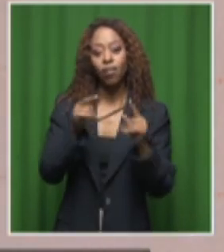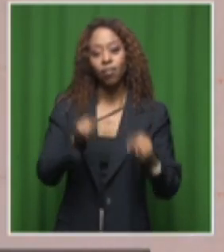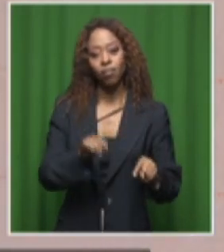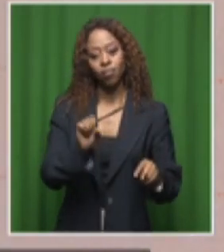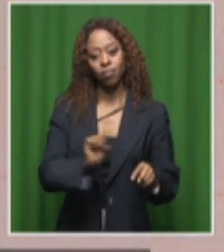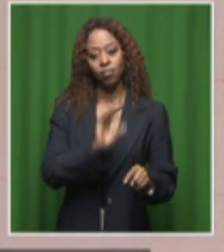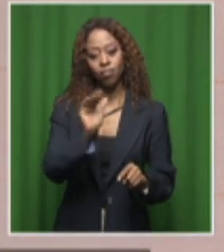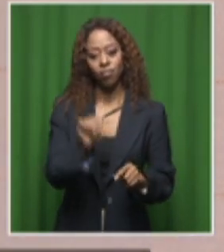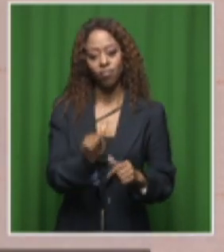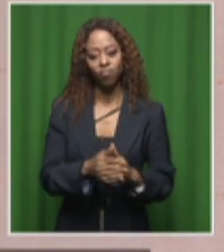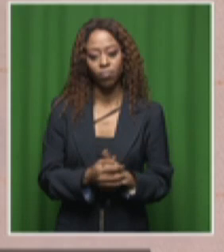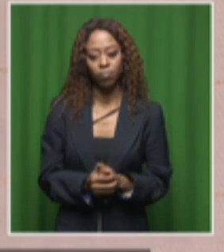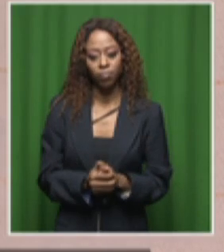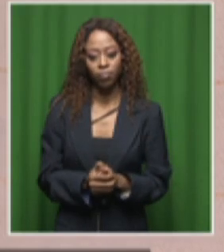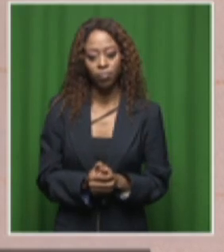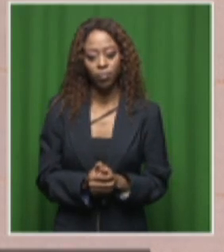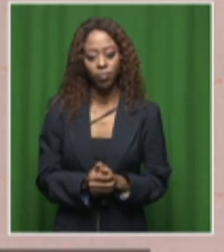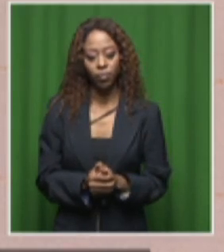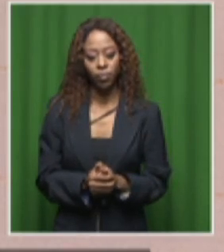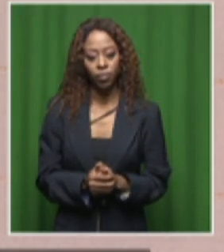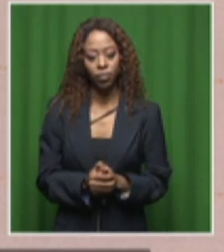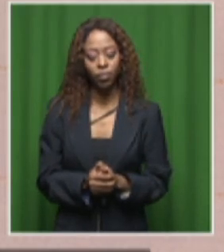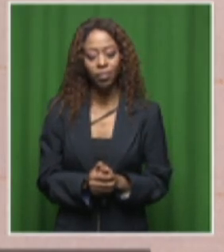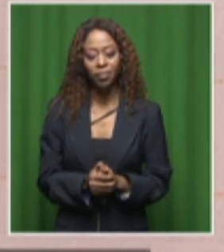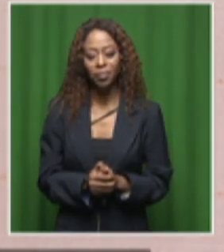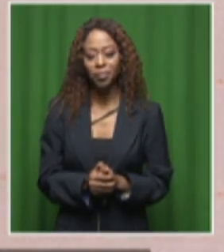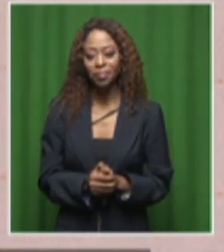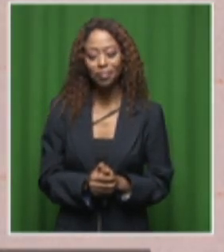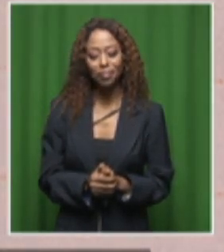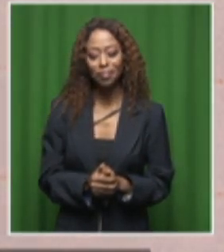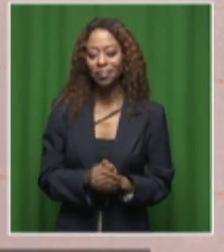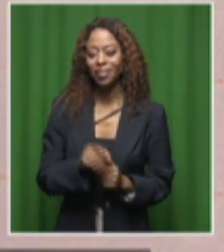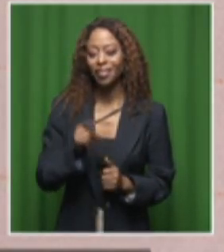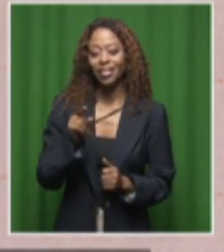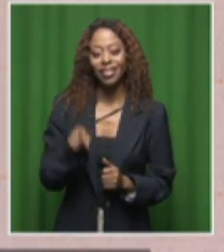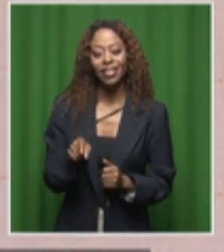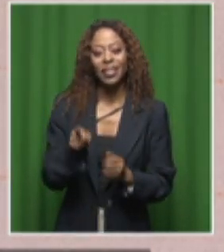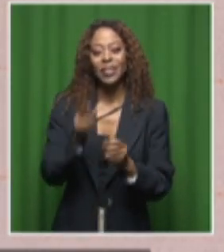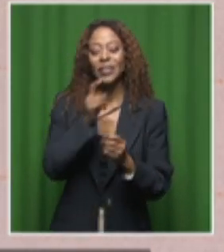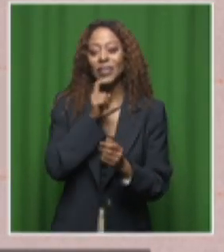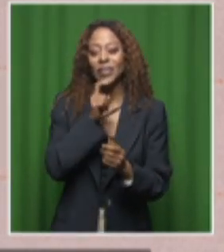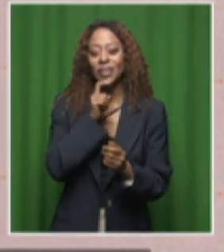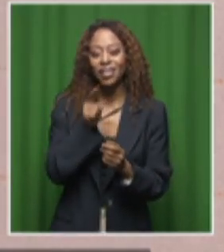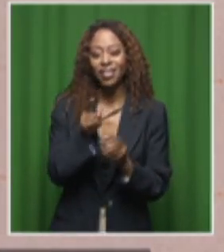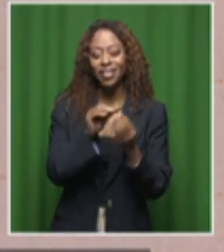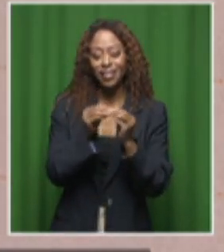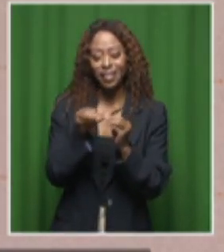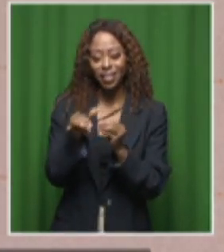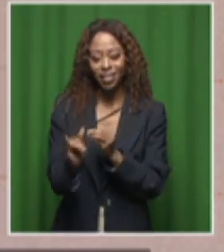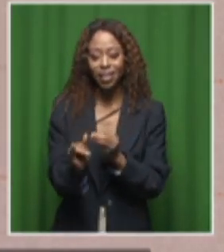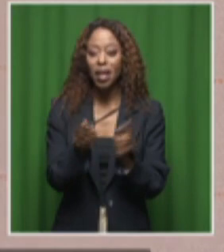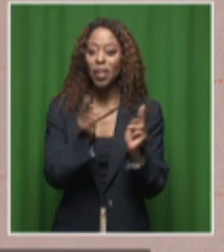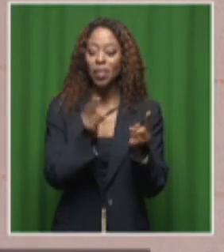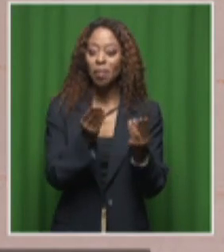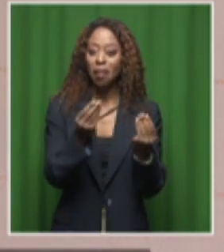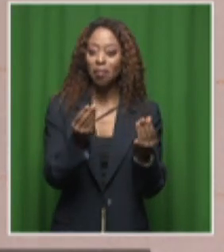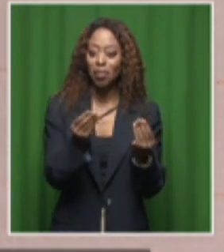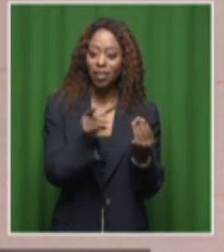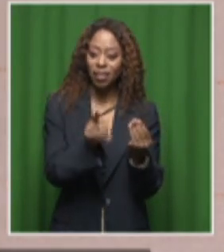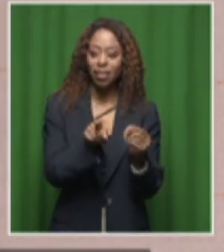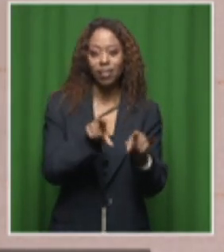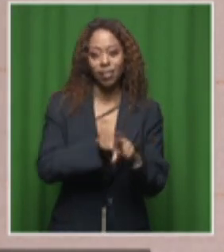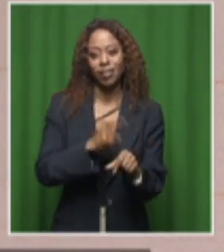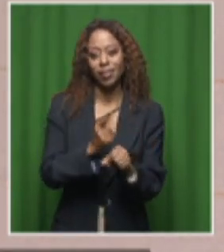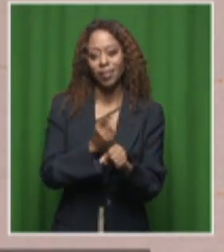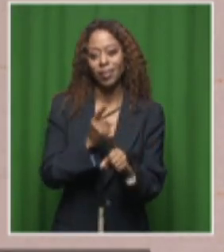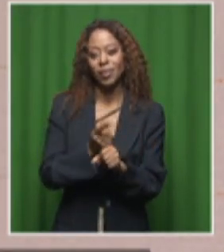Africa too. There are a variety of materials that can be used to make rugs. Wool is the most common material, but rugs can also be made